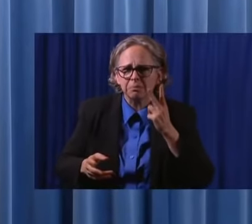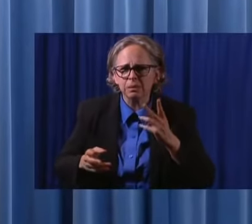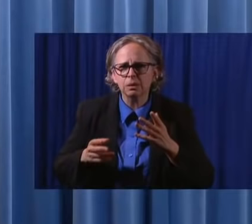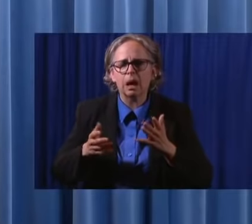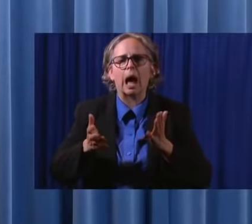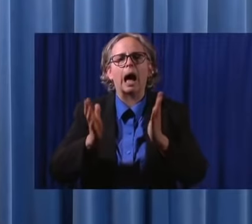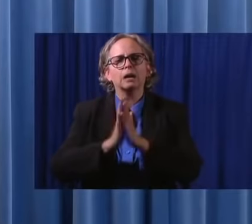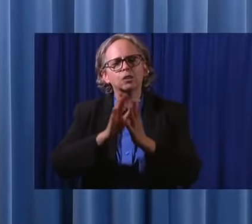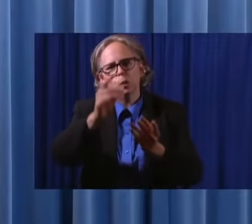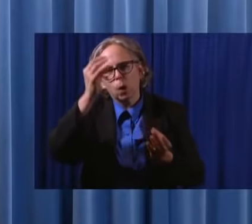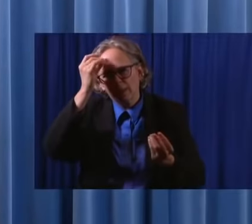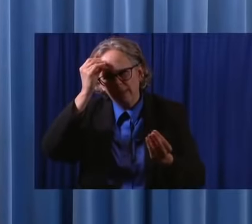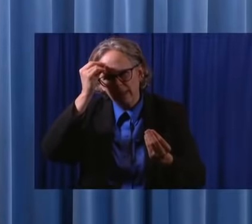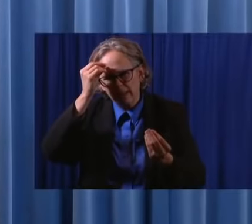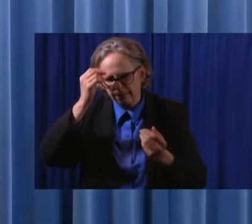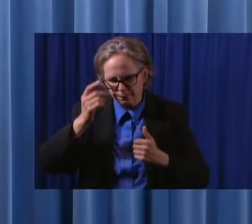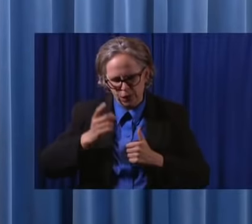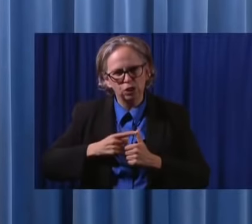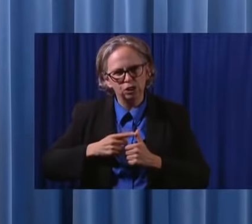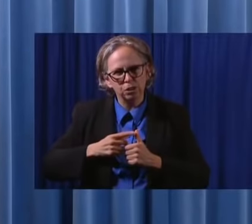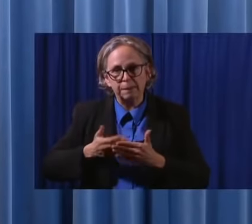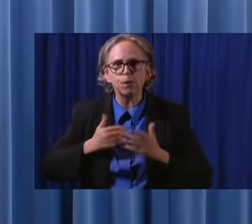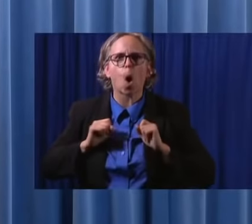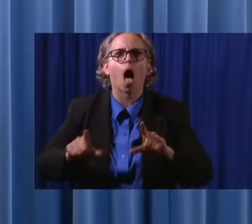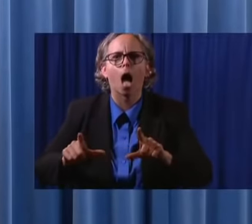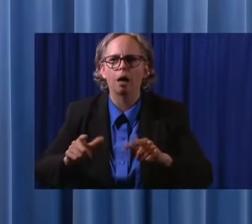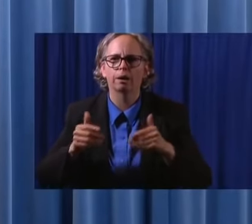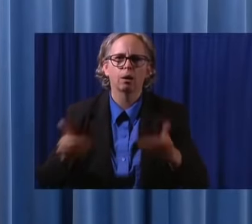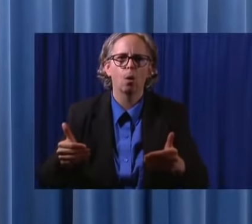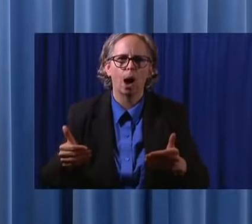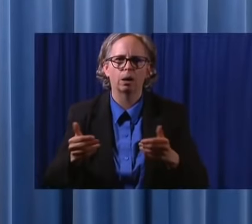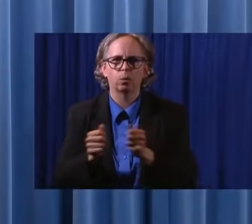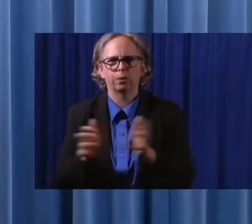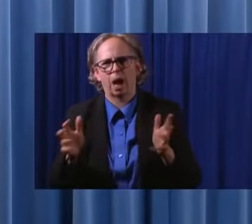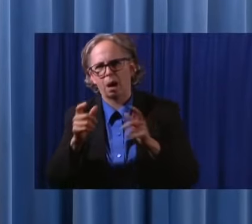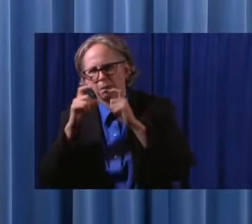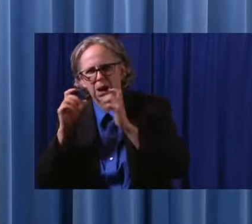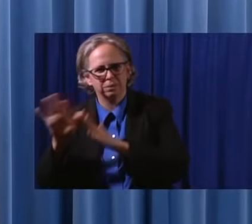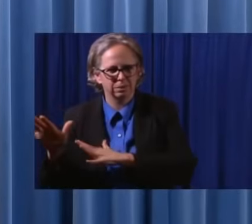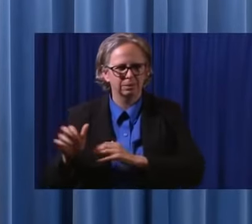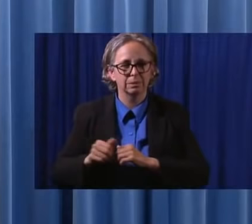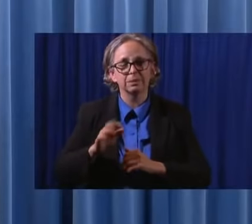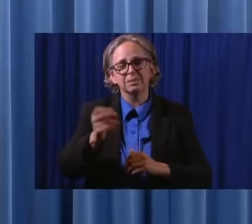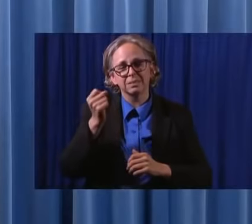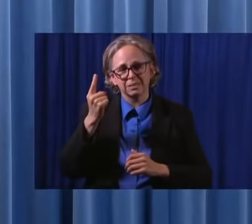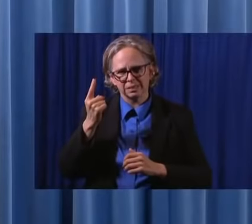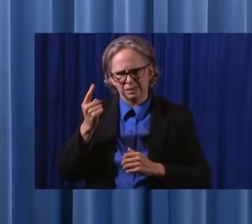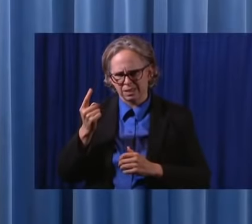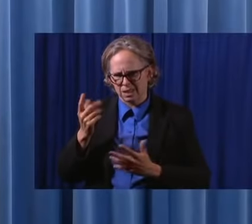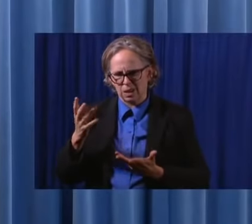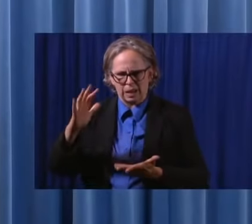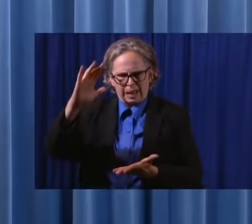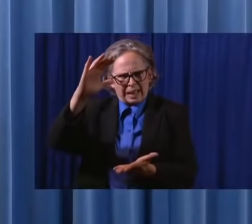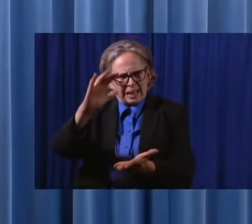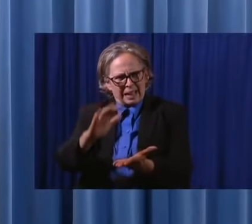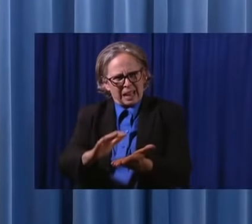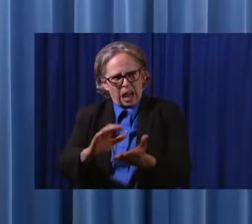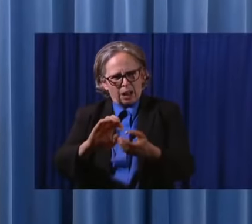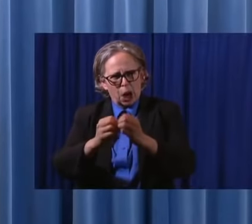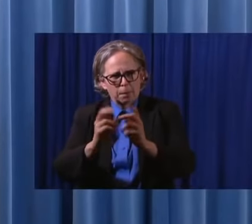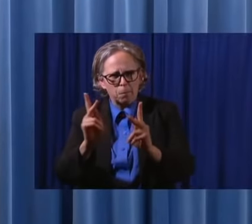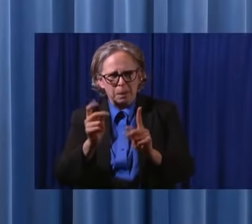tell people, you know, lessen the odds that you're going to get it. No one can guarantee you won't get it, but you can dramatically lessen